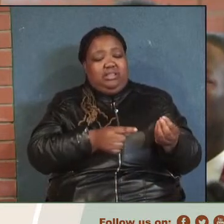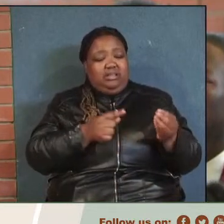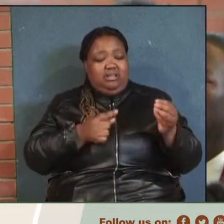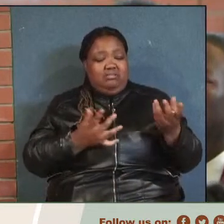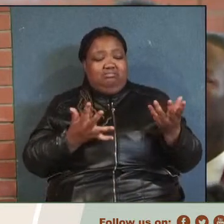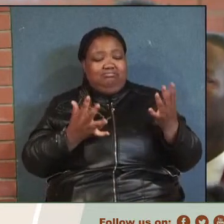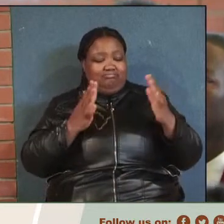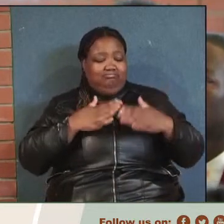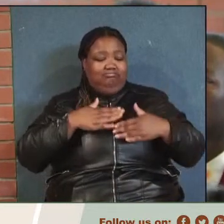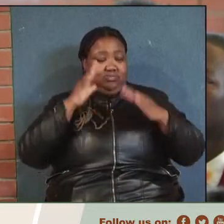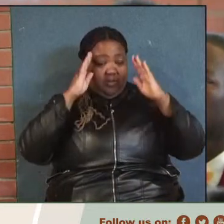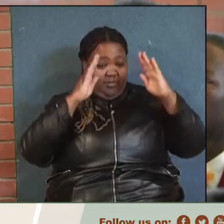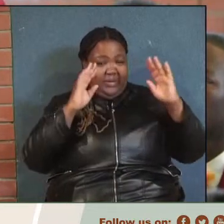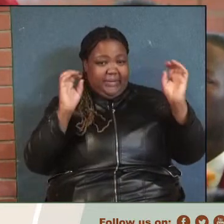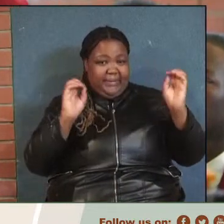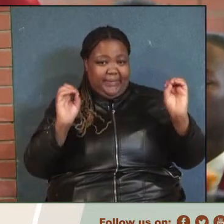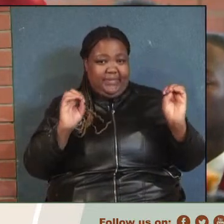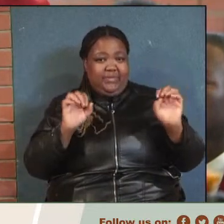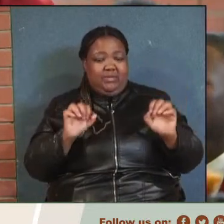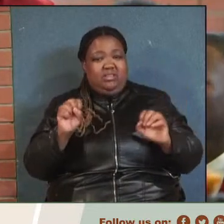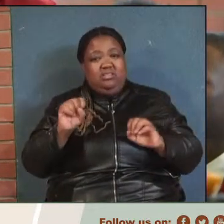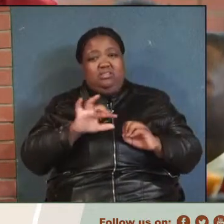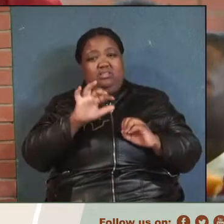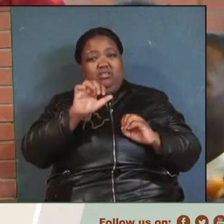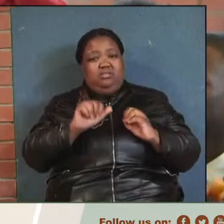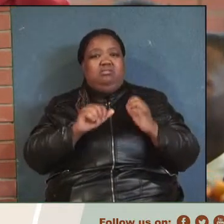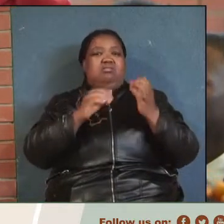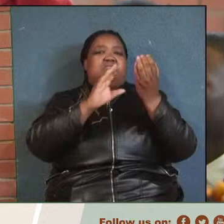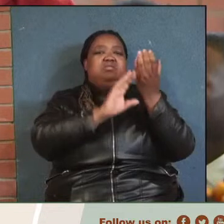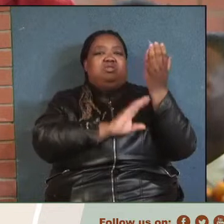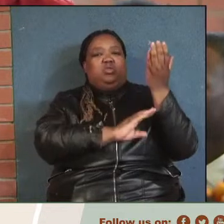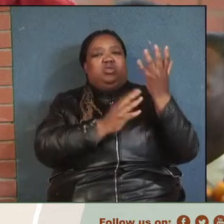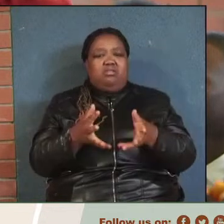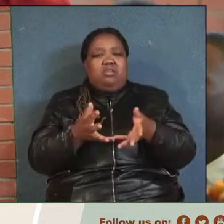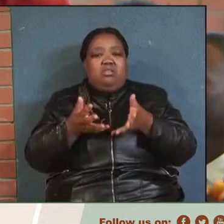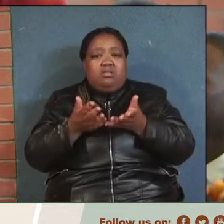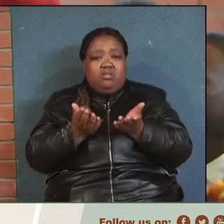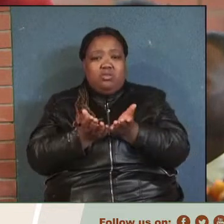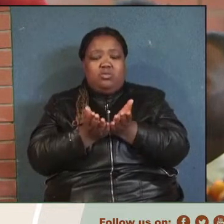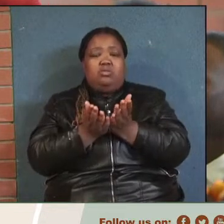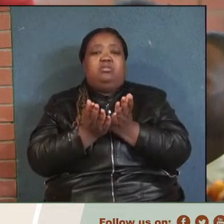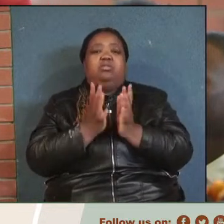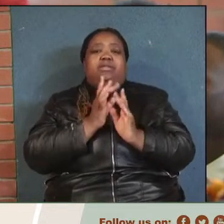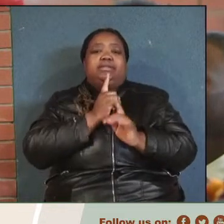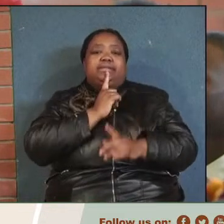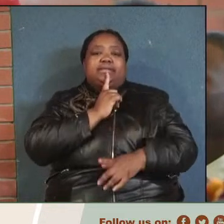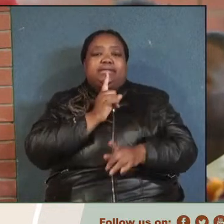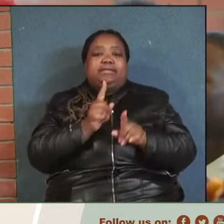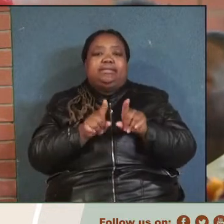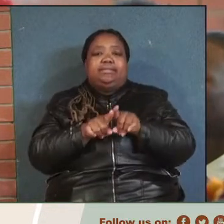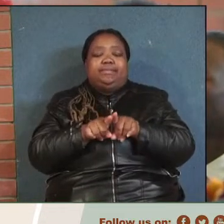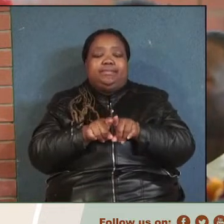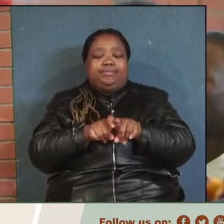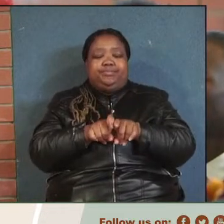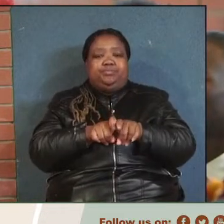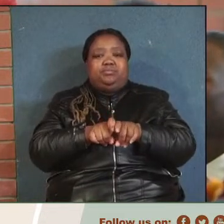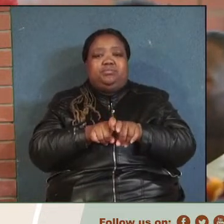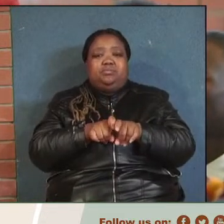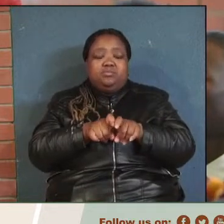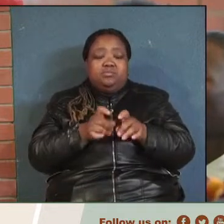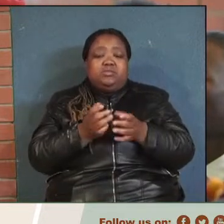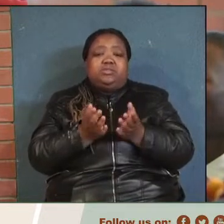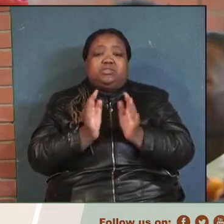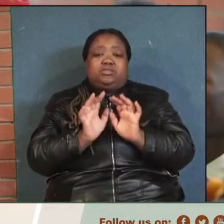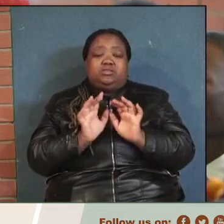Subsection 2 of the Constitution of South Africa. Secondly, test requirements or scholarship are a ward of the working class and cannot afford schooling fees